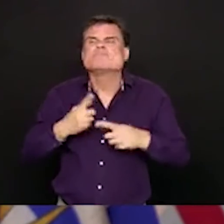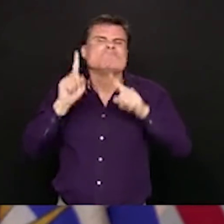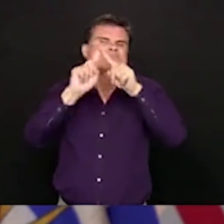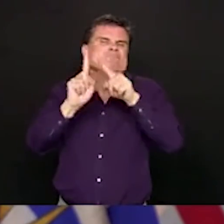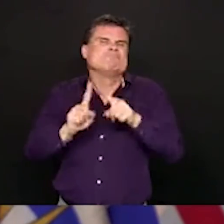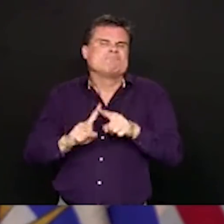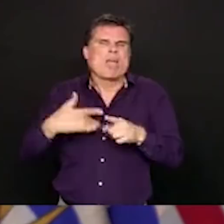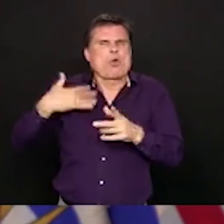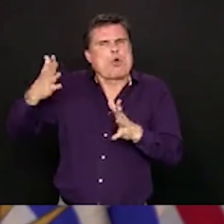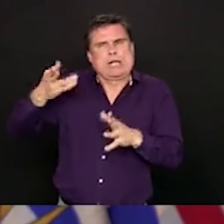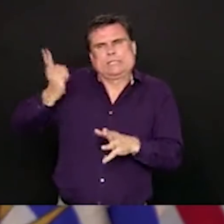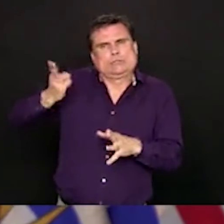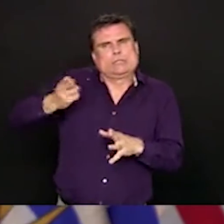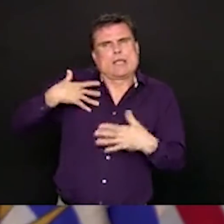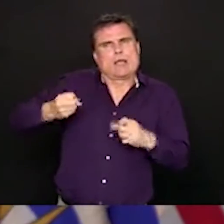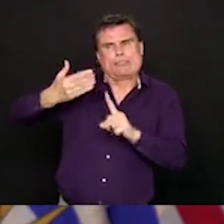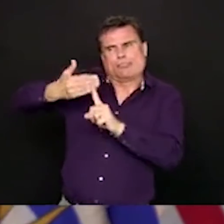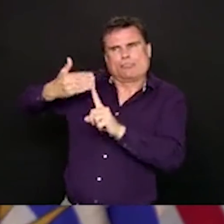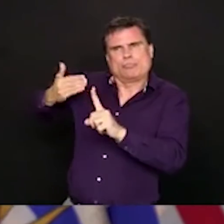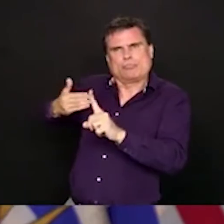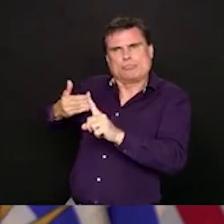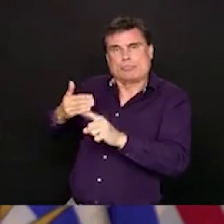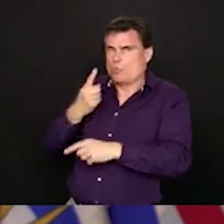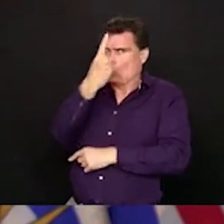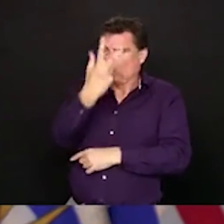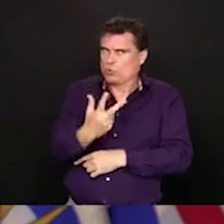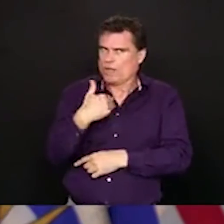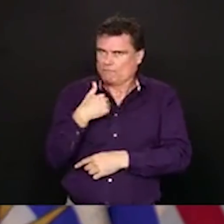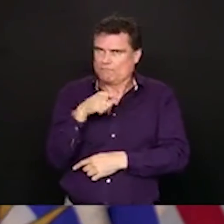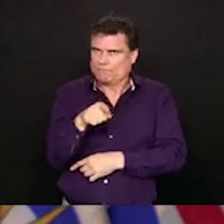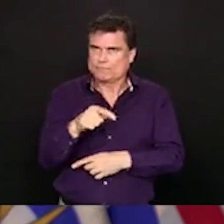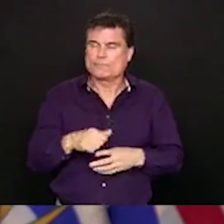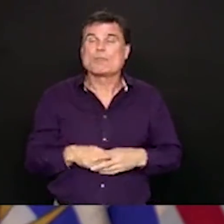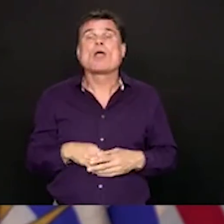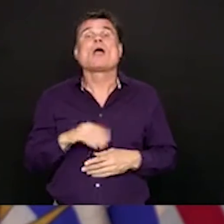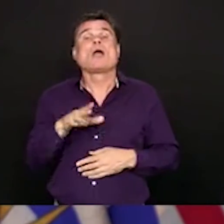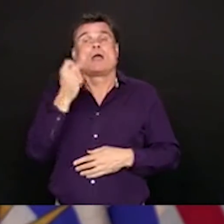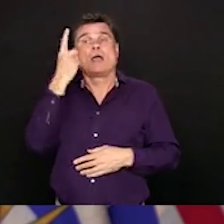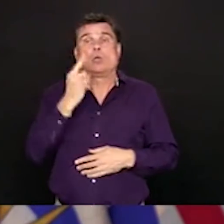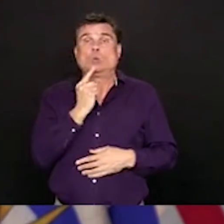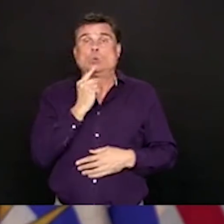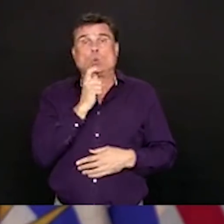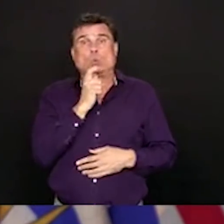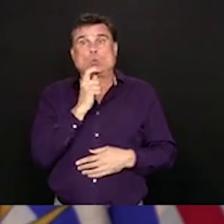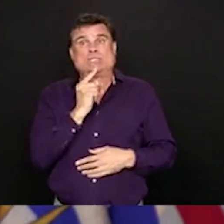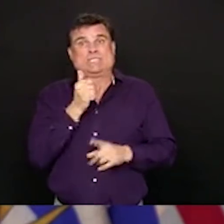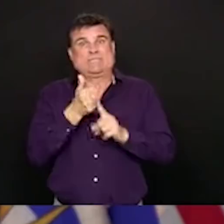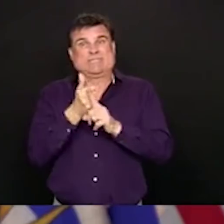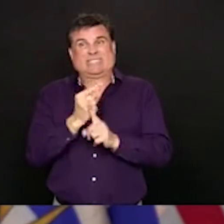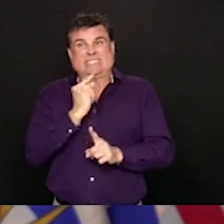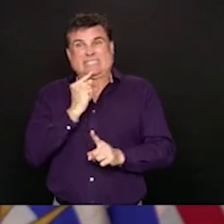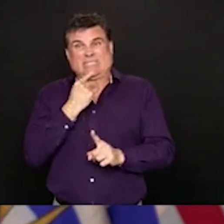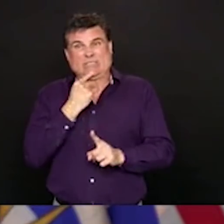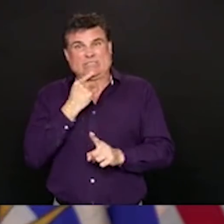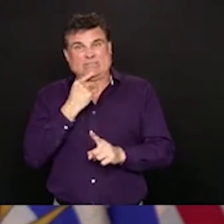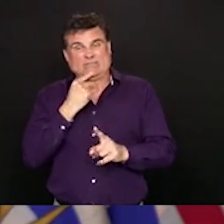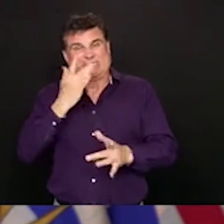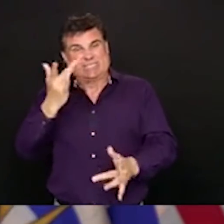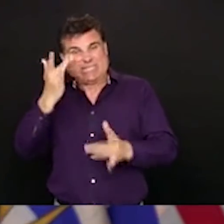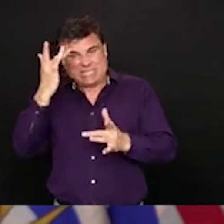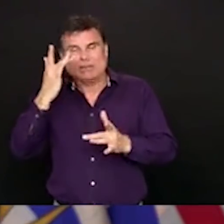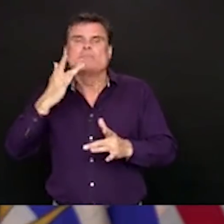in the 60s, and they were 2/3 of people who've been admitted to hospital are male, so that